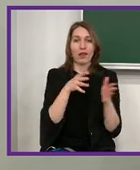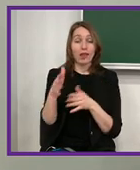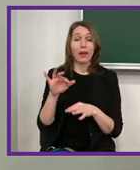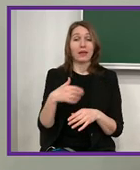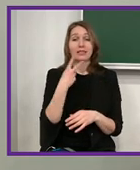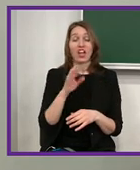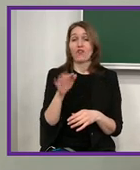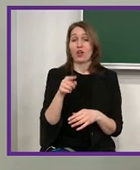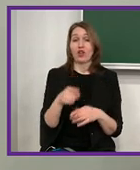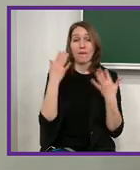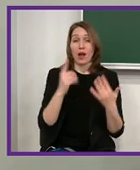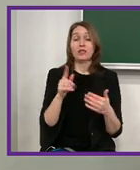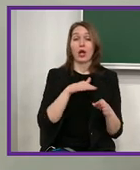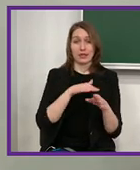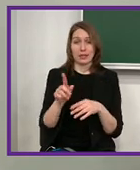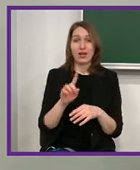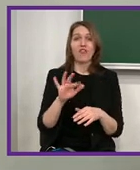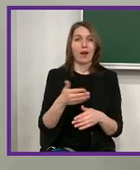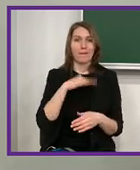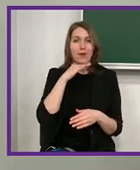the human rights due diligence process.